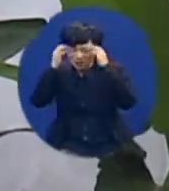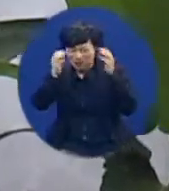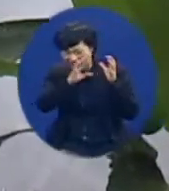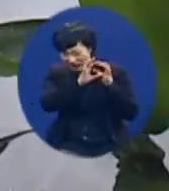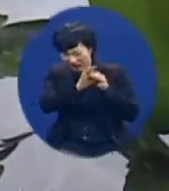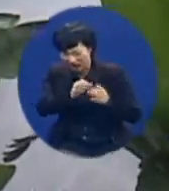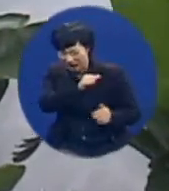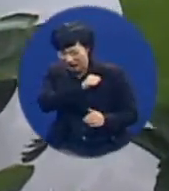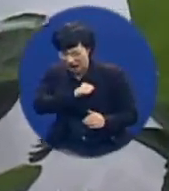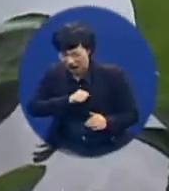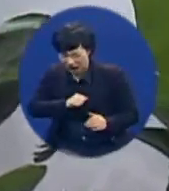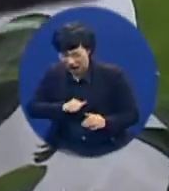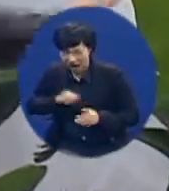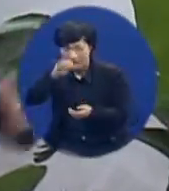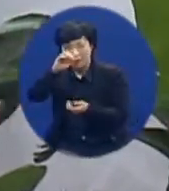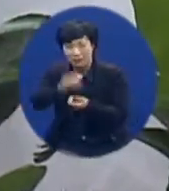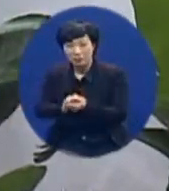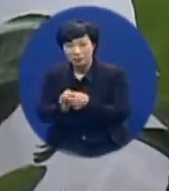commit suicide.